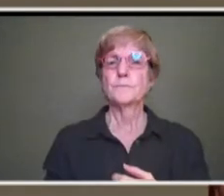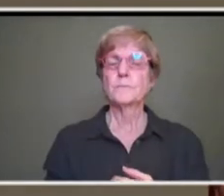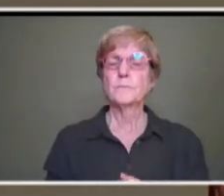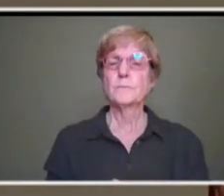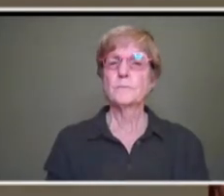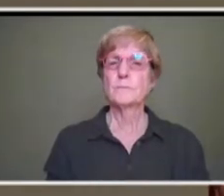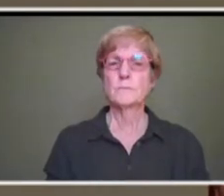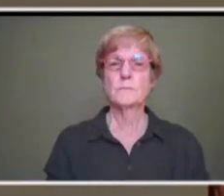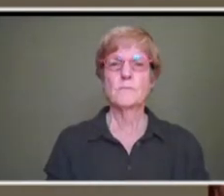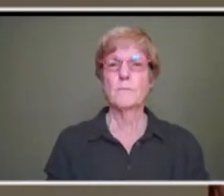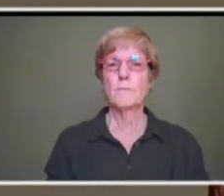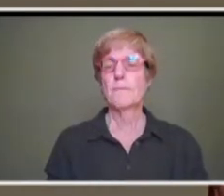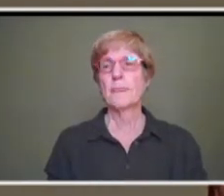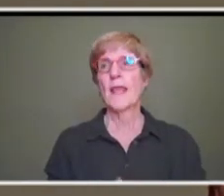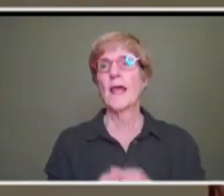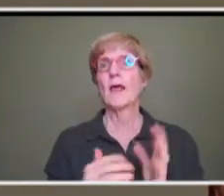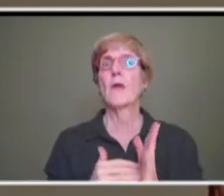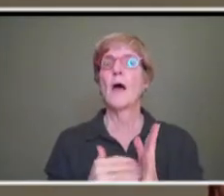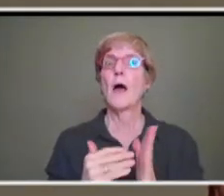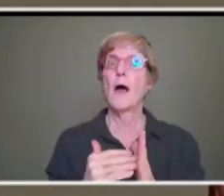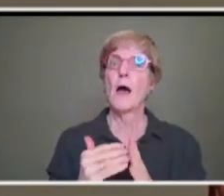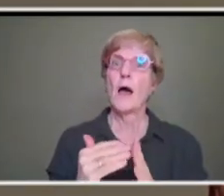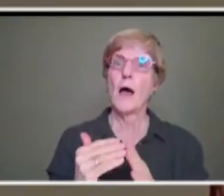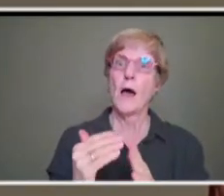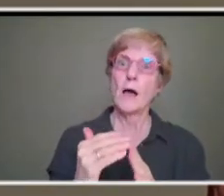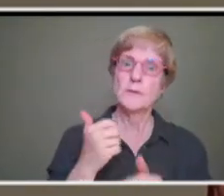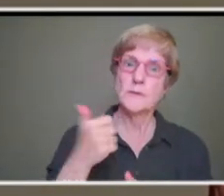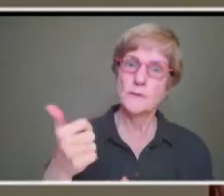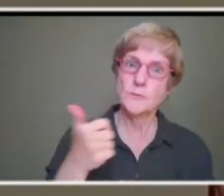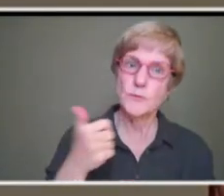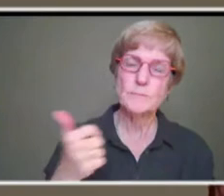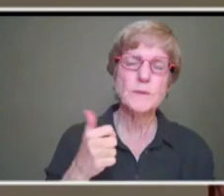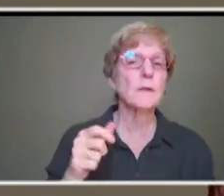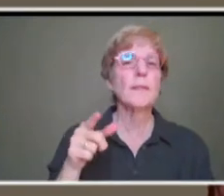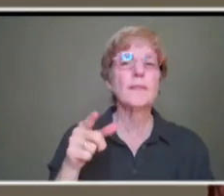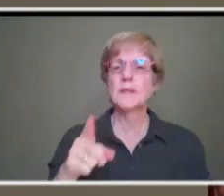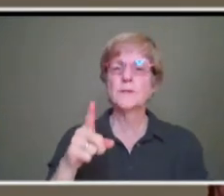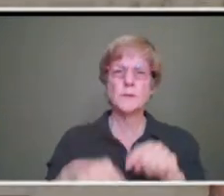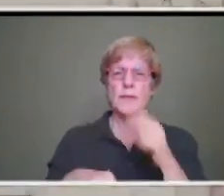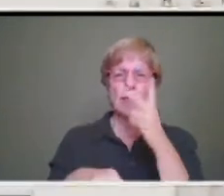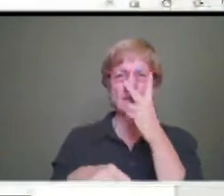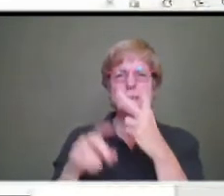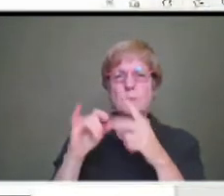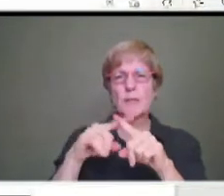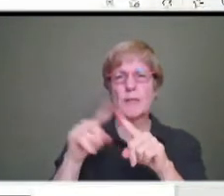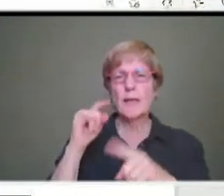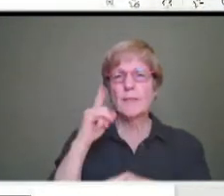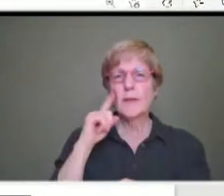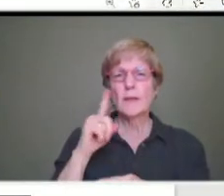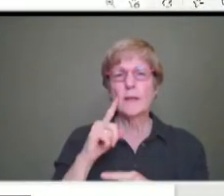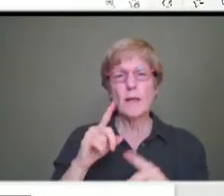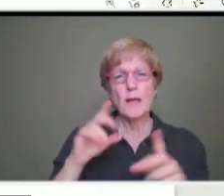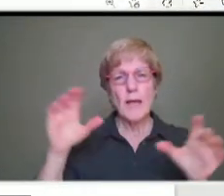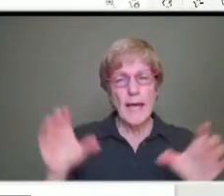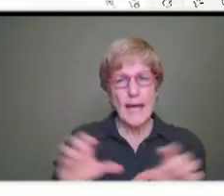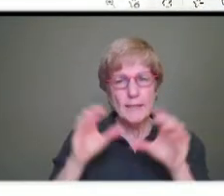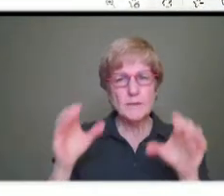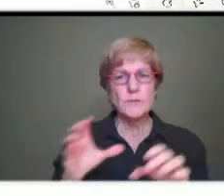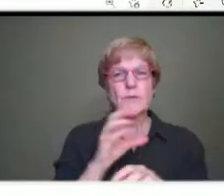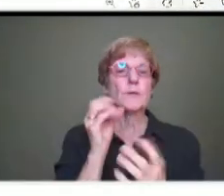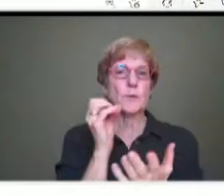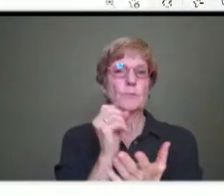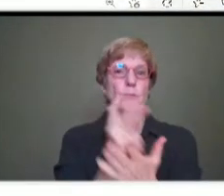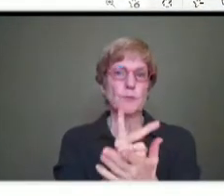thousands and thousands of trips this you probably can't can't see but there's a active and also approved